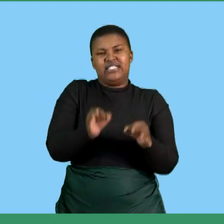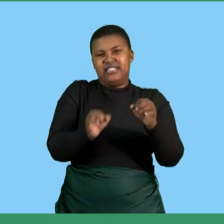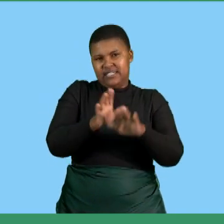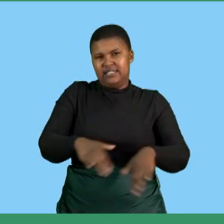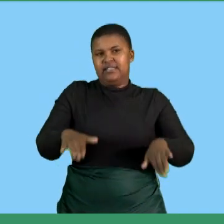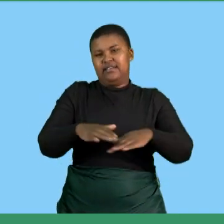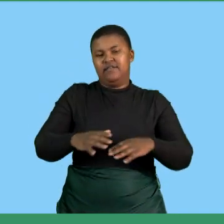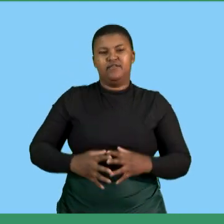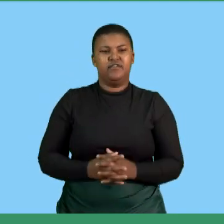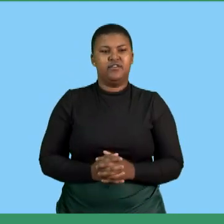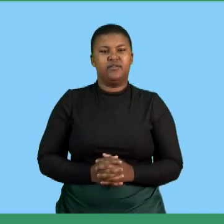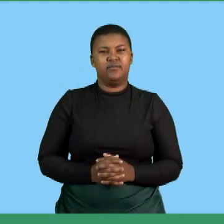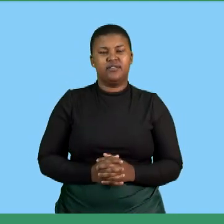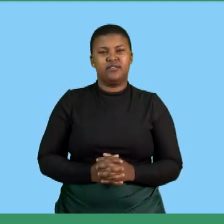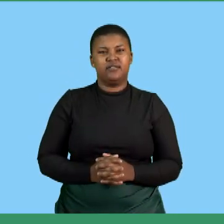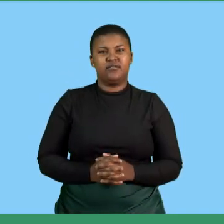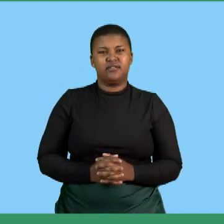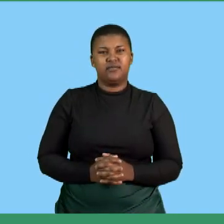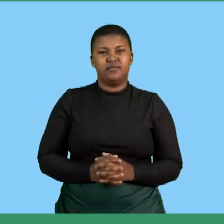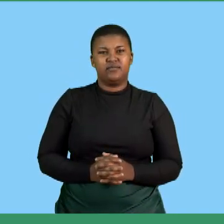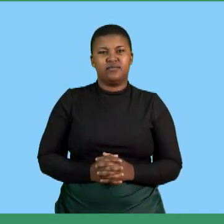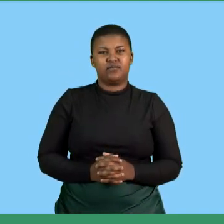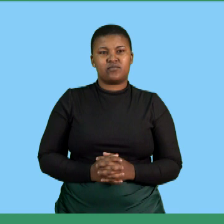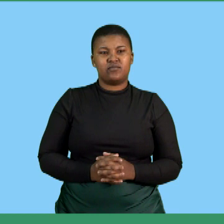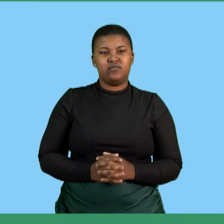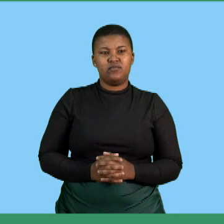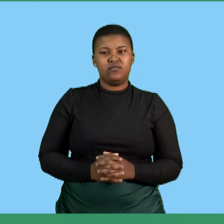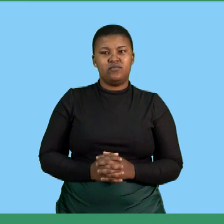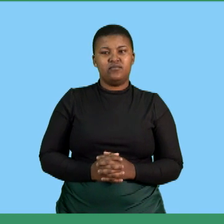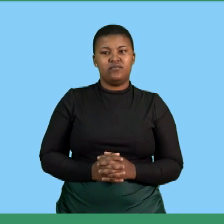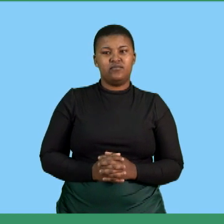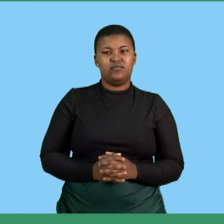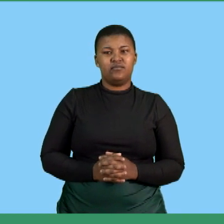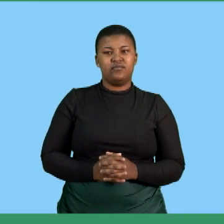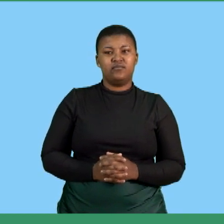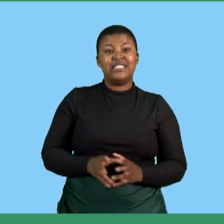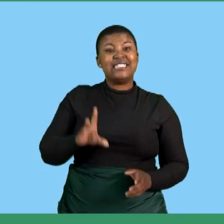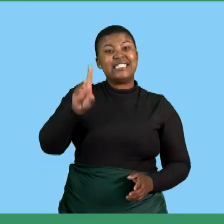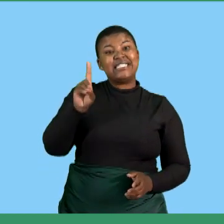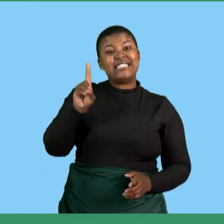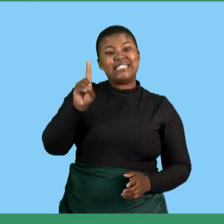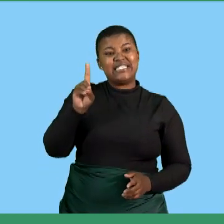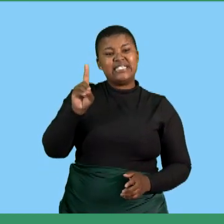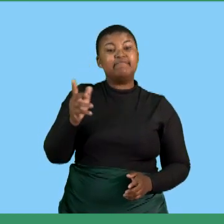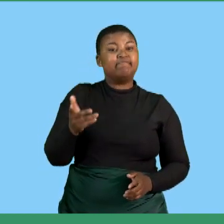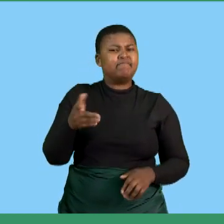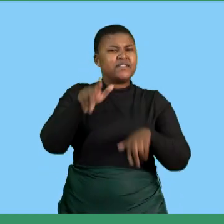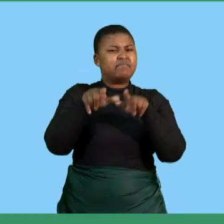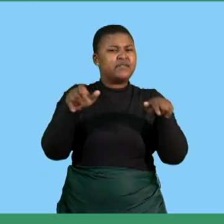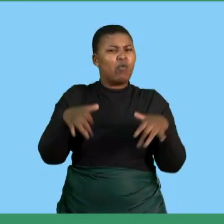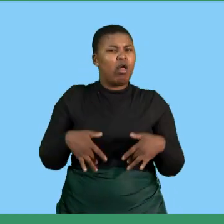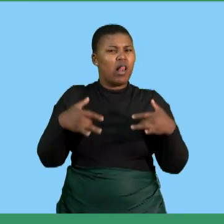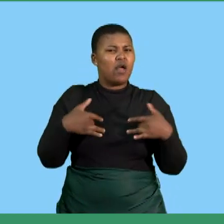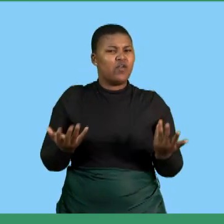of course, will be political environment. Statement D, the setting in which